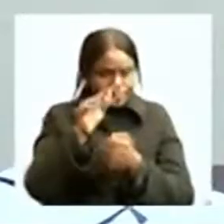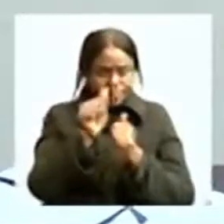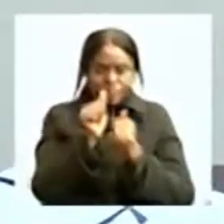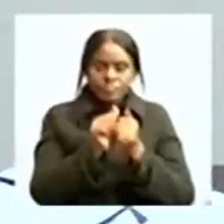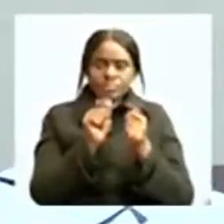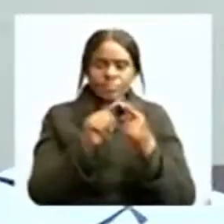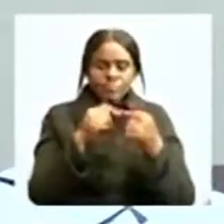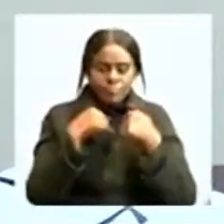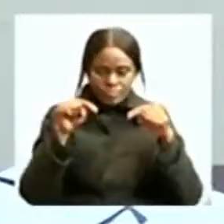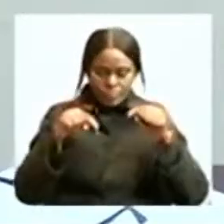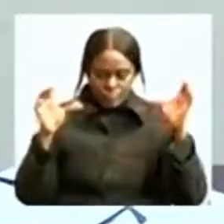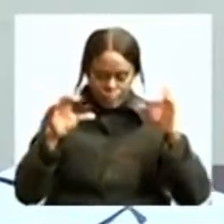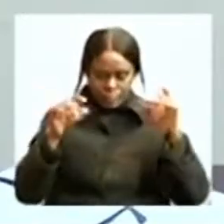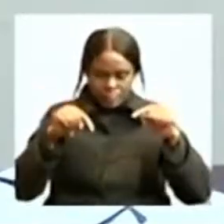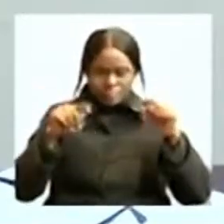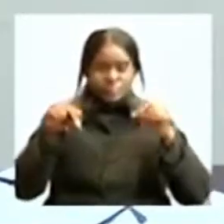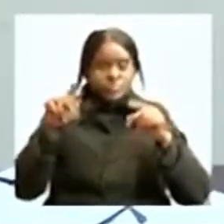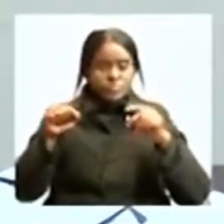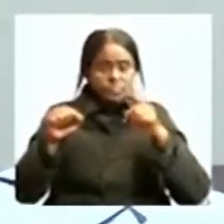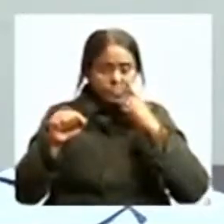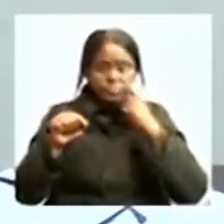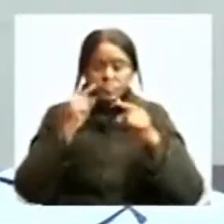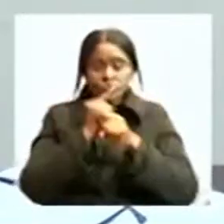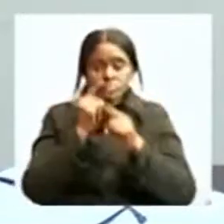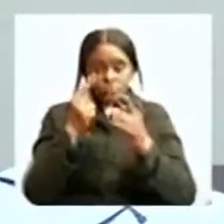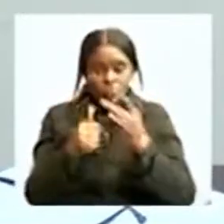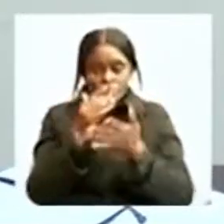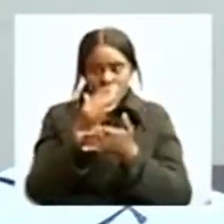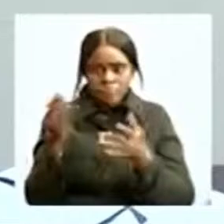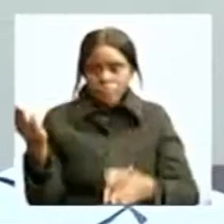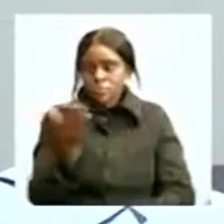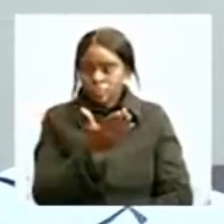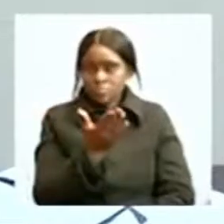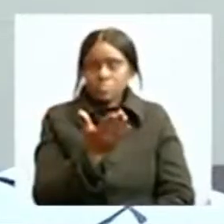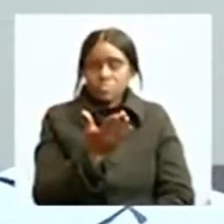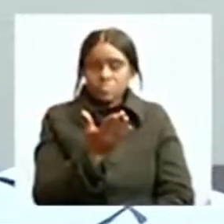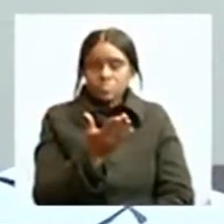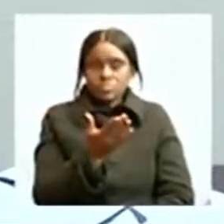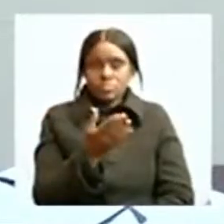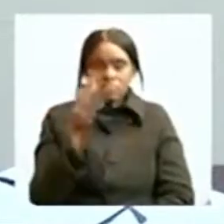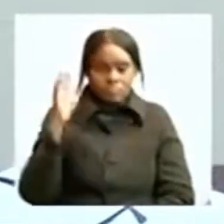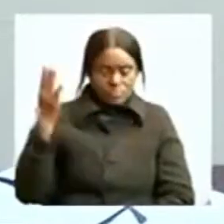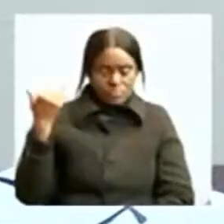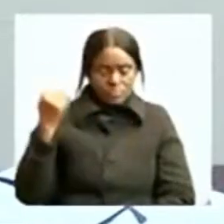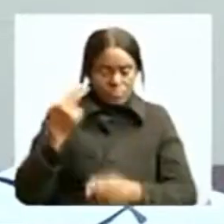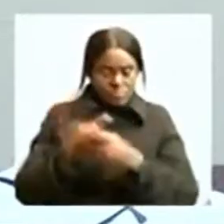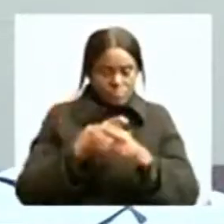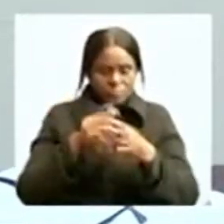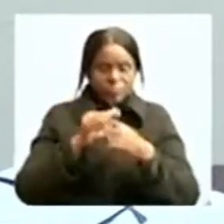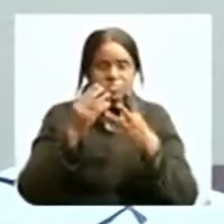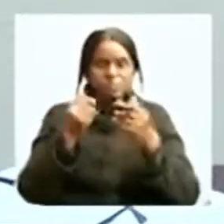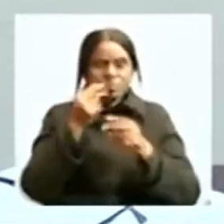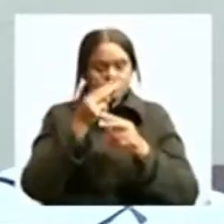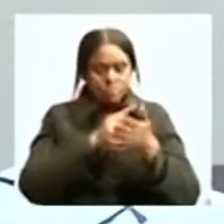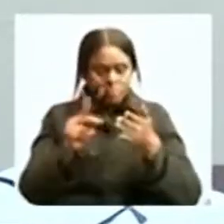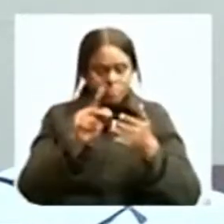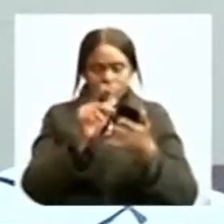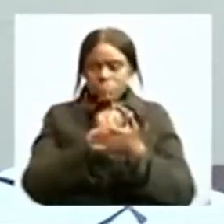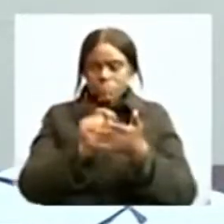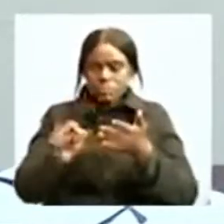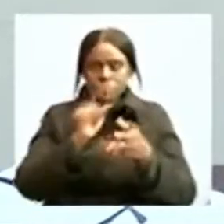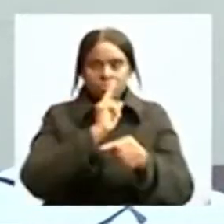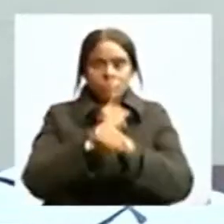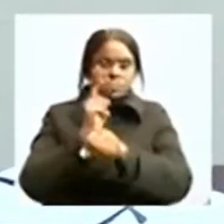to appear to this committee, PS, just some of them, last month or a few weeks, that's when they write